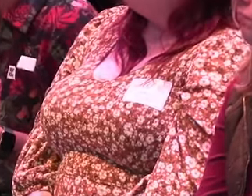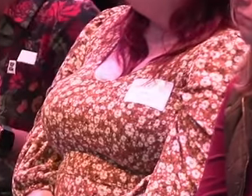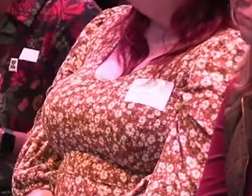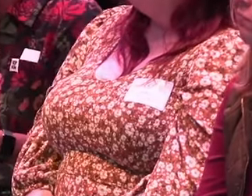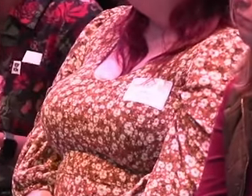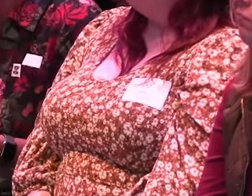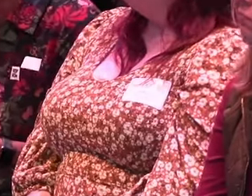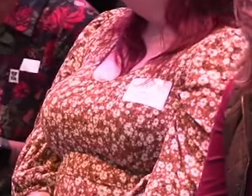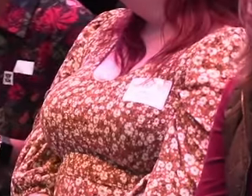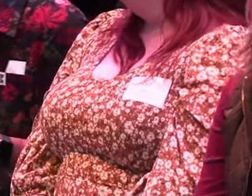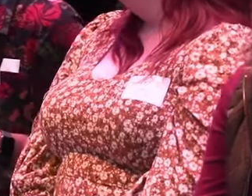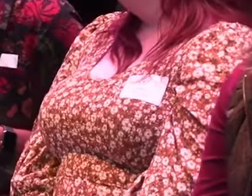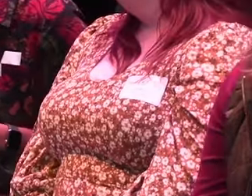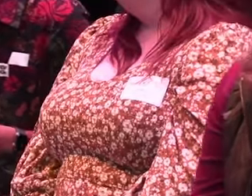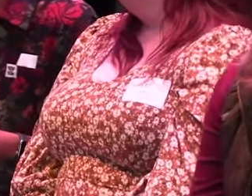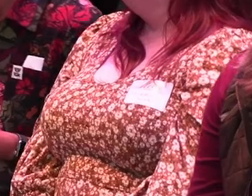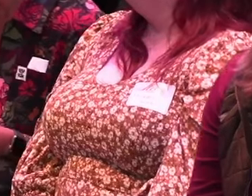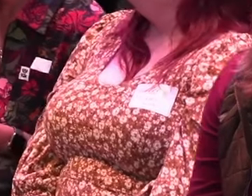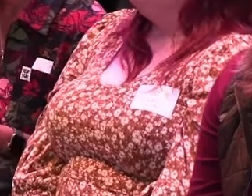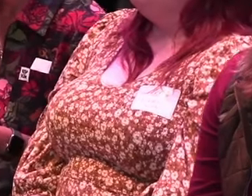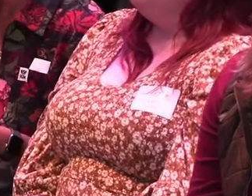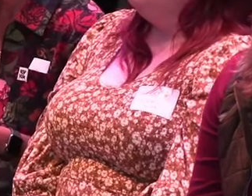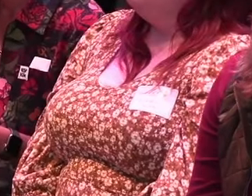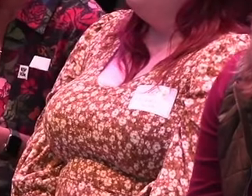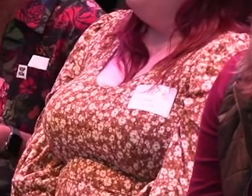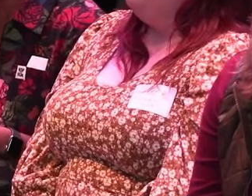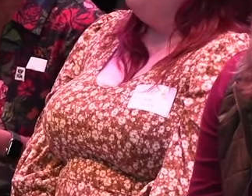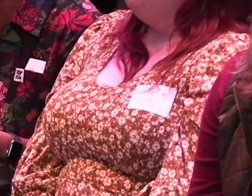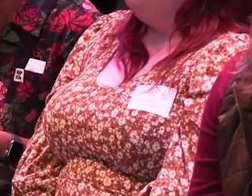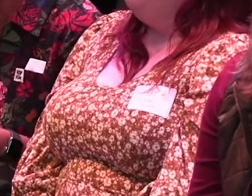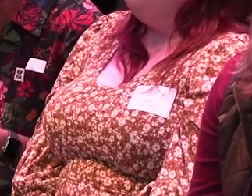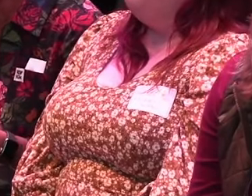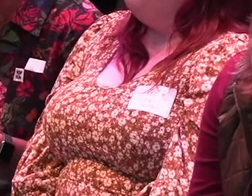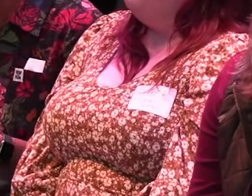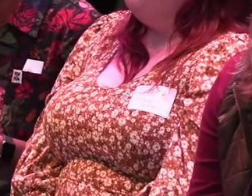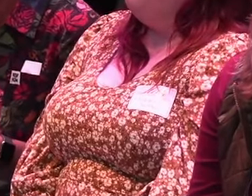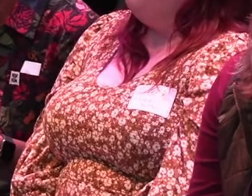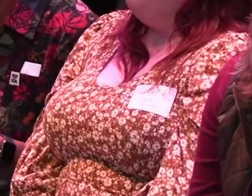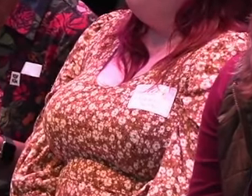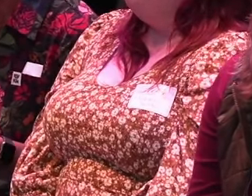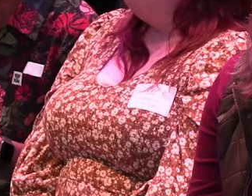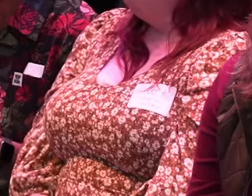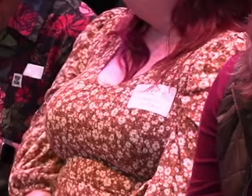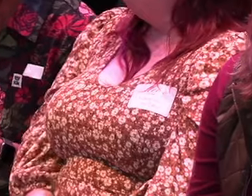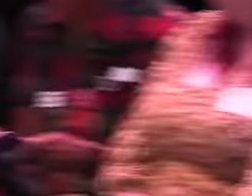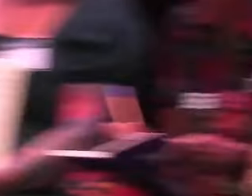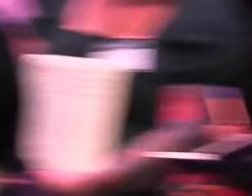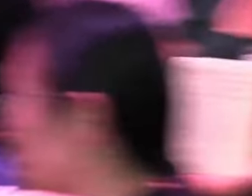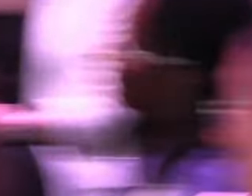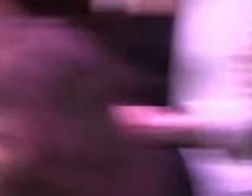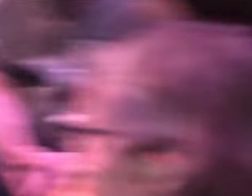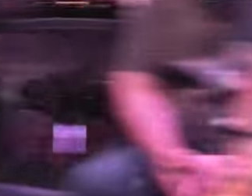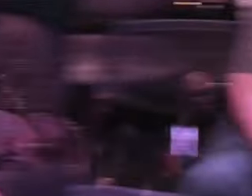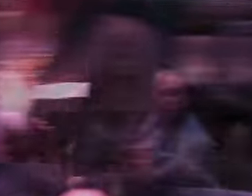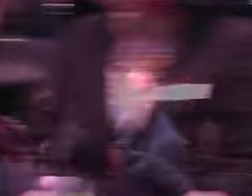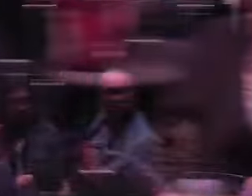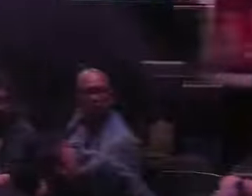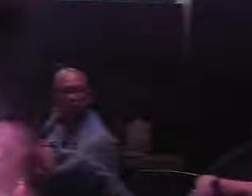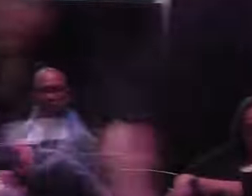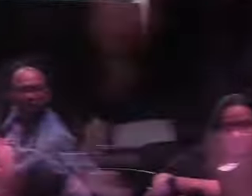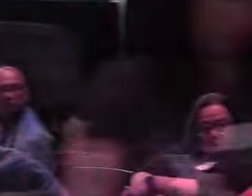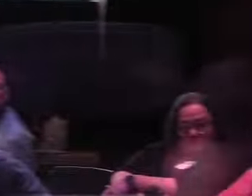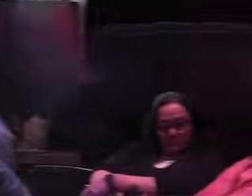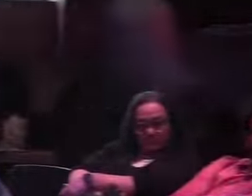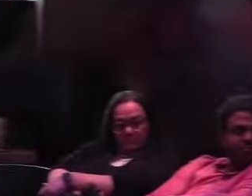Hi, I'm Raymond. I use he and they. I'm the executive artistic director at Cleveland Public Theater. I'm a Middle Eastern North African with